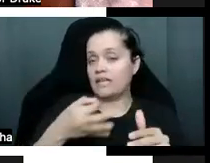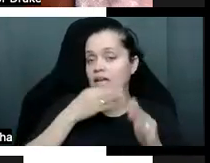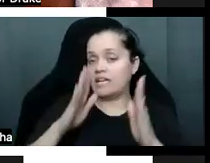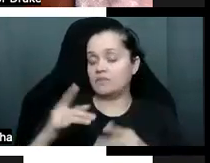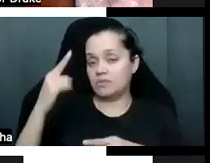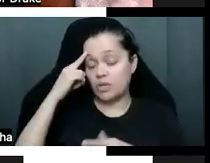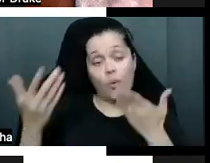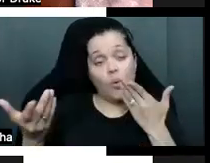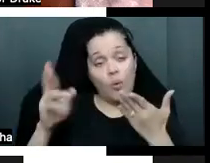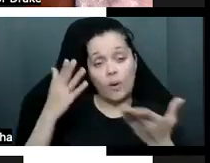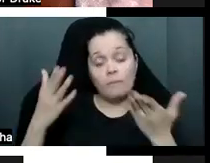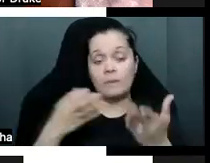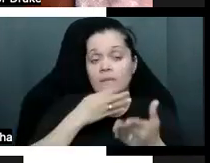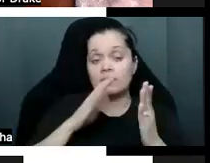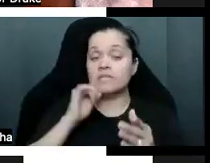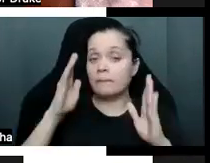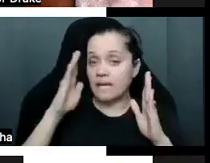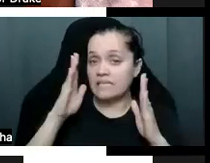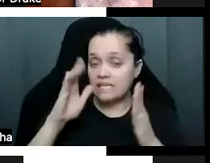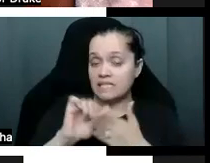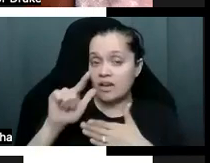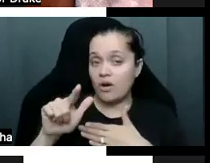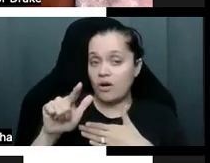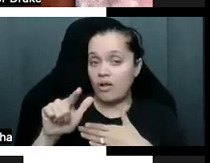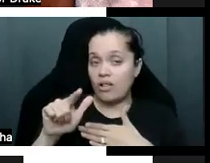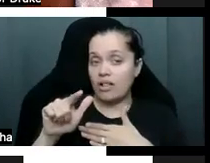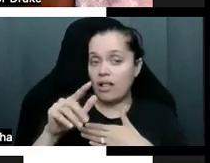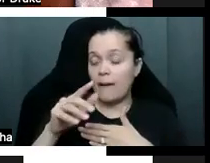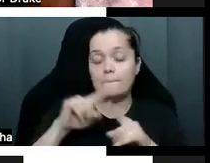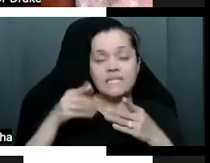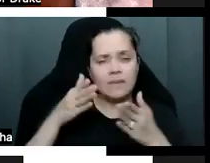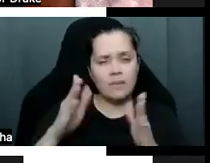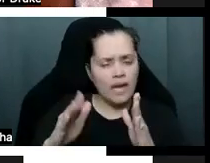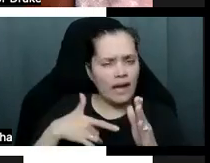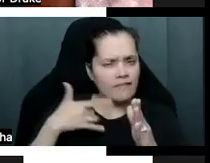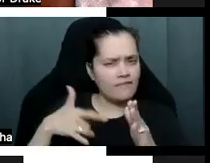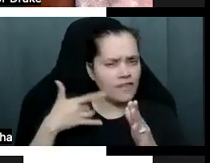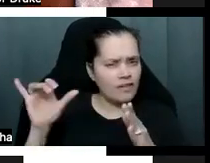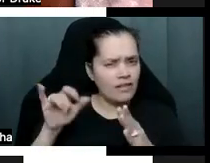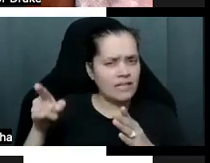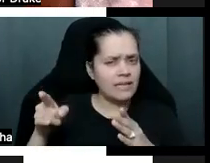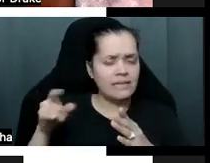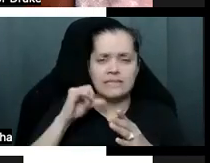maybe the experts didn't pay attention to it. But somehow I feel like they didn't